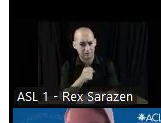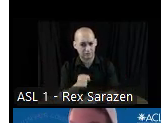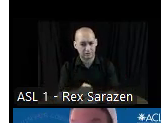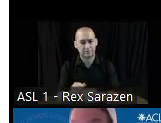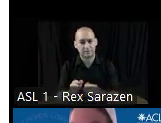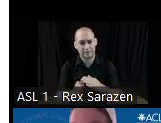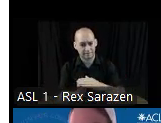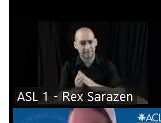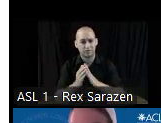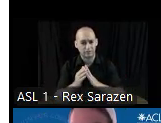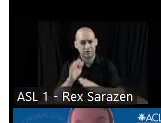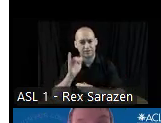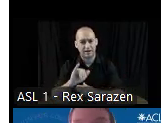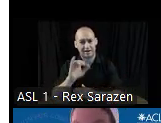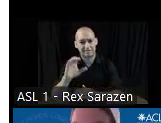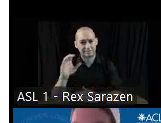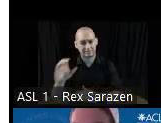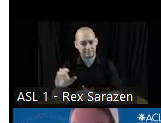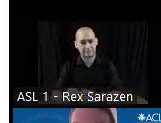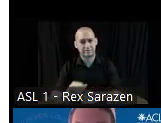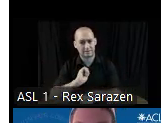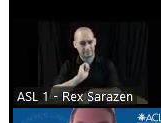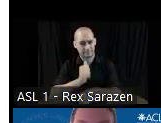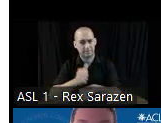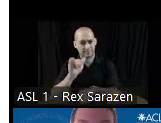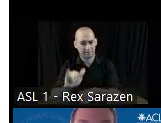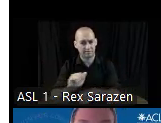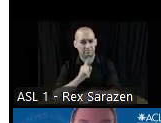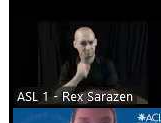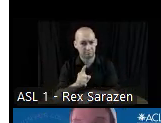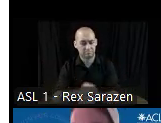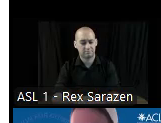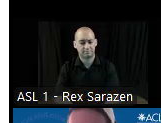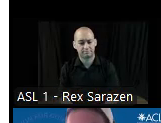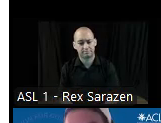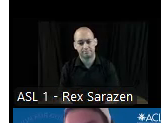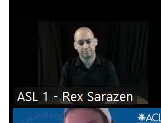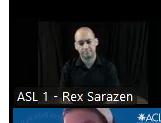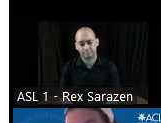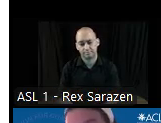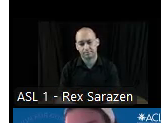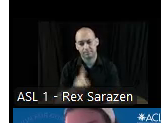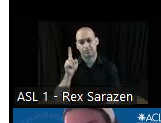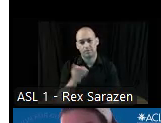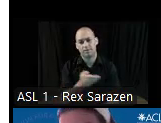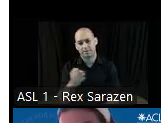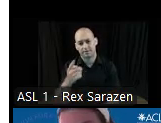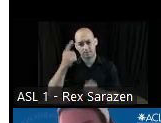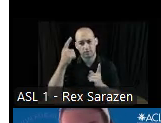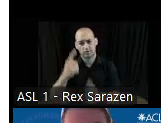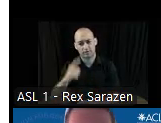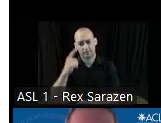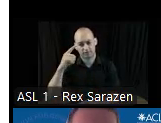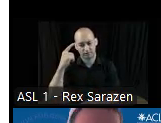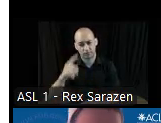leverage the ICC to help to make that a reality. One of the things that we agreed upon